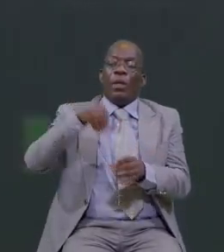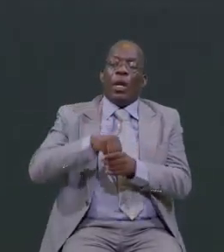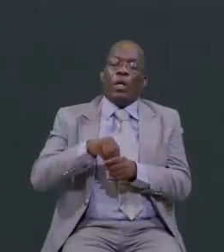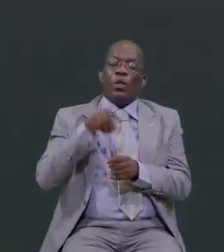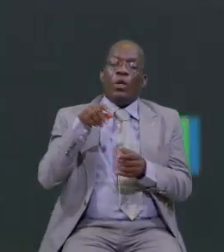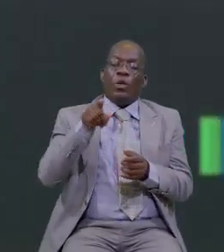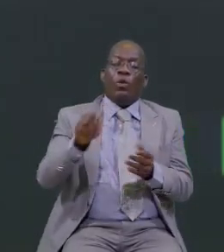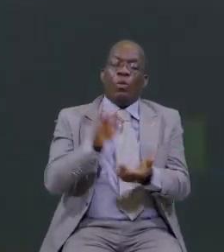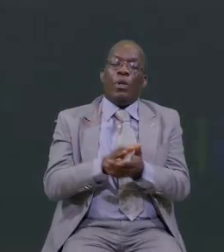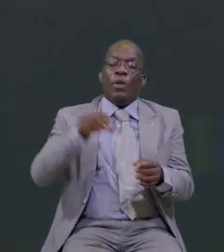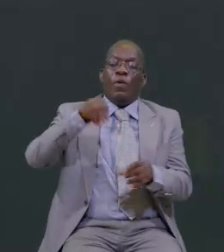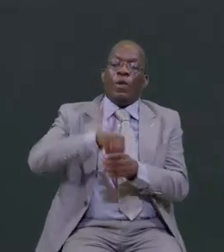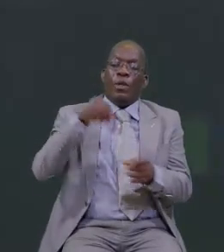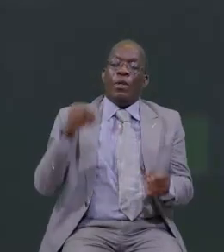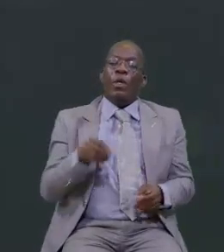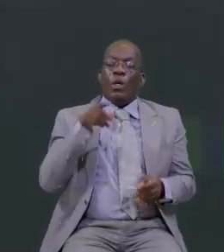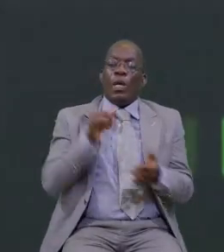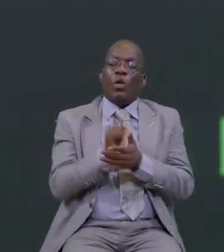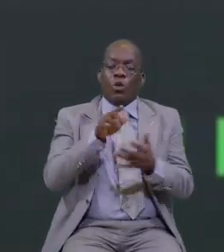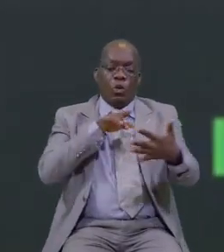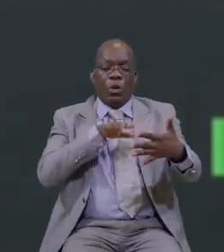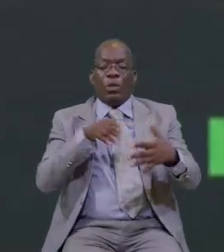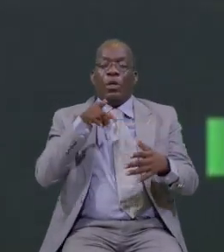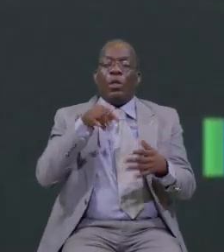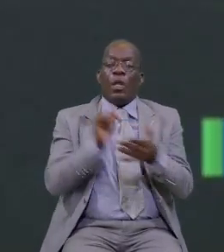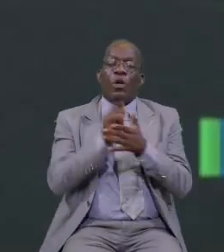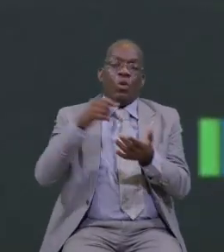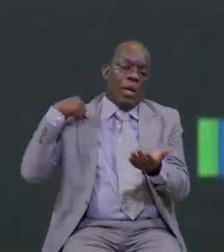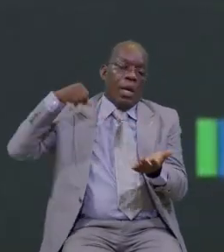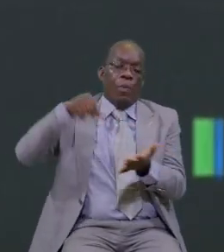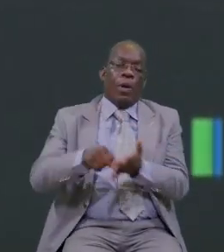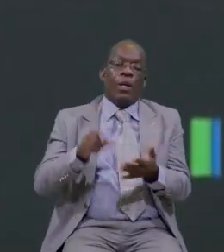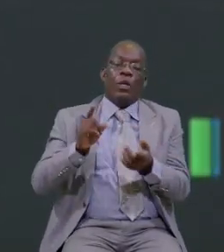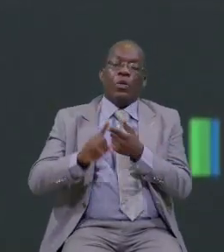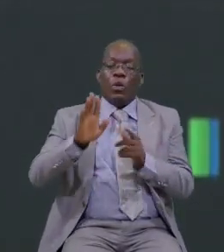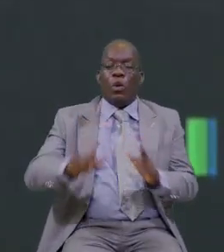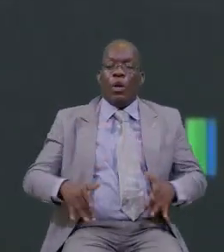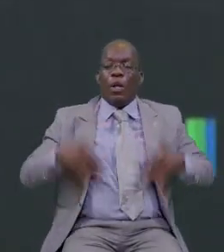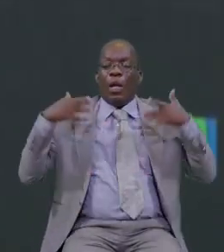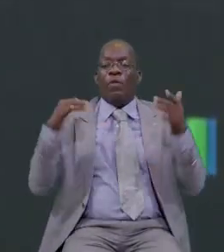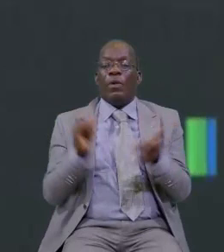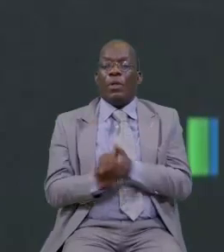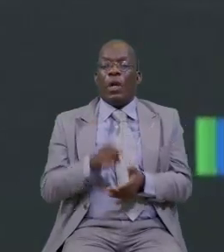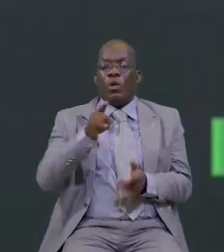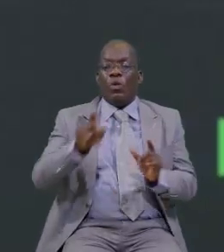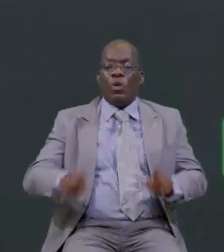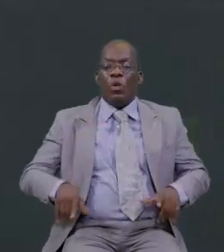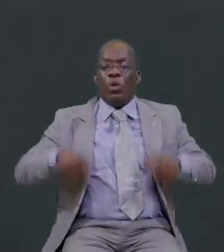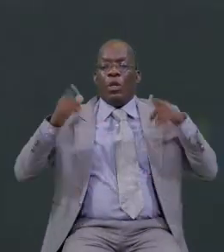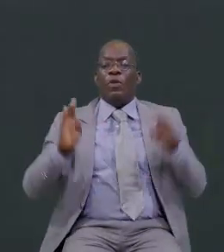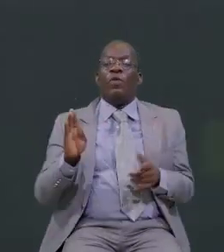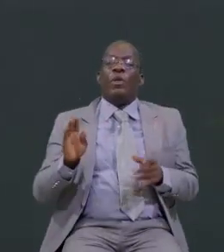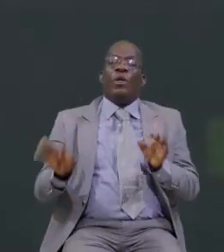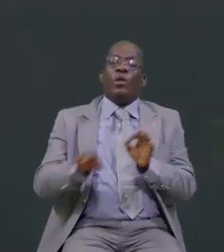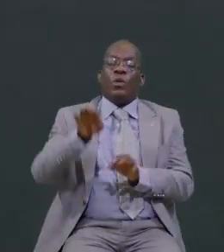you meditate on, that you apply to your life, that you live by spiritually, but by